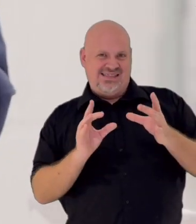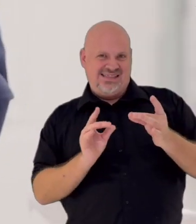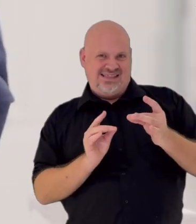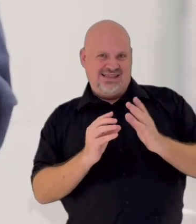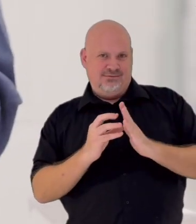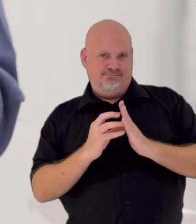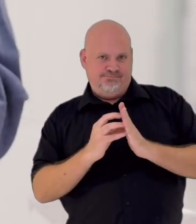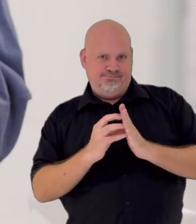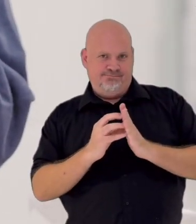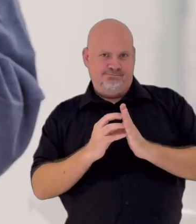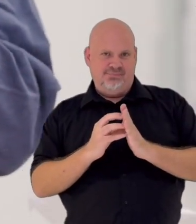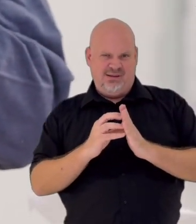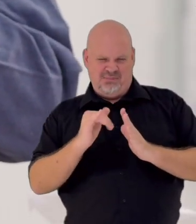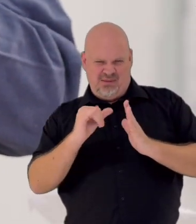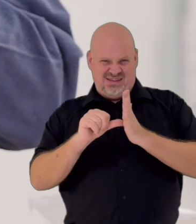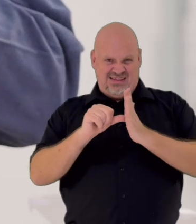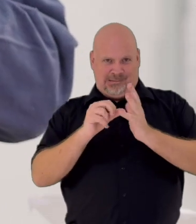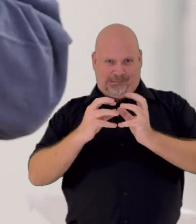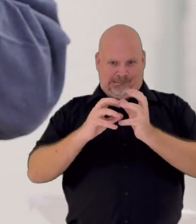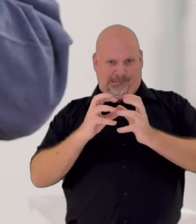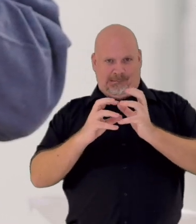This can be a bit fiddly.